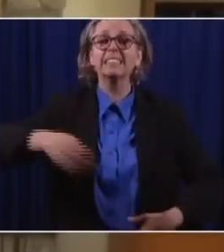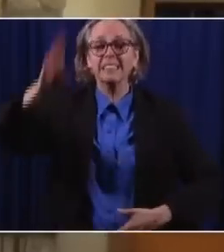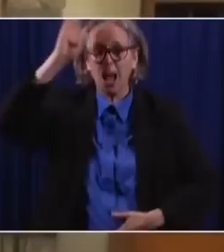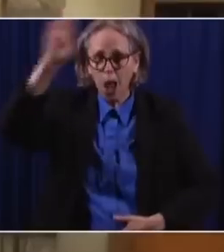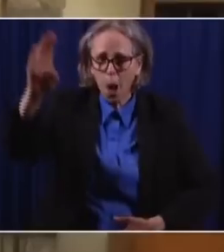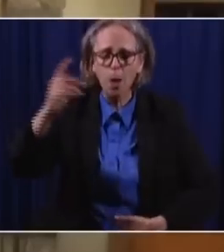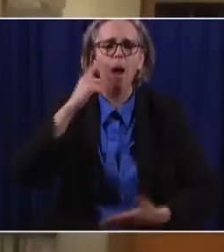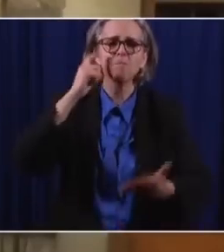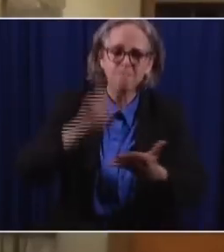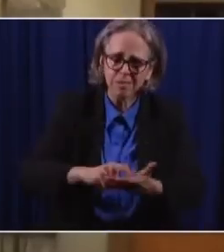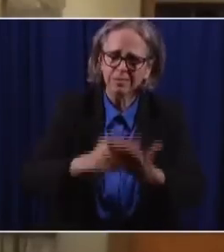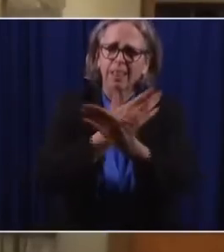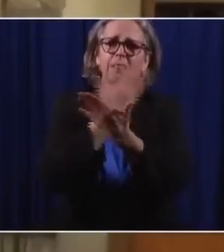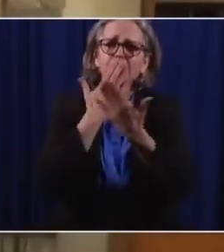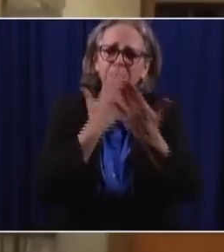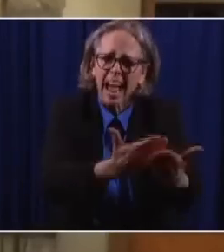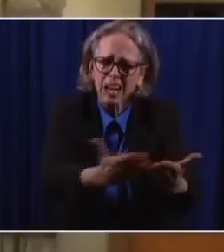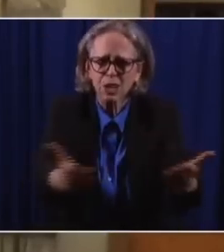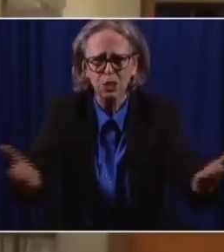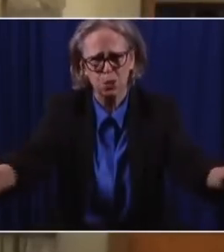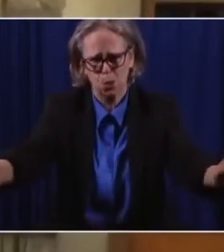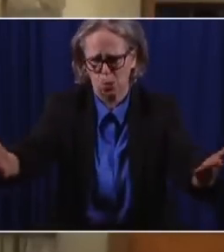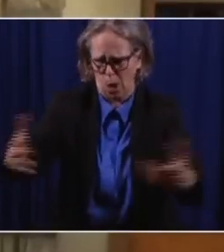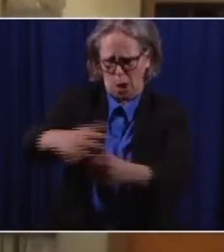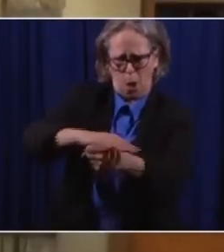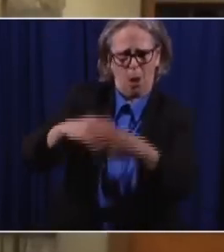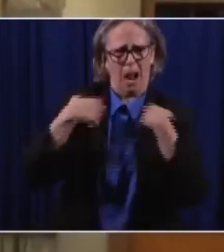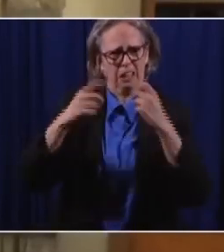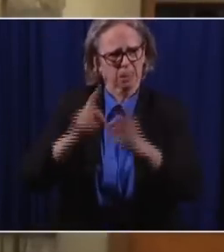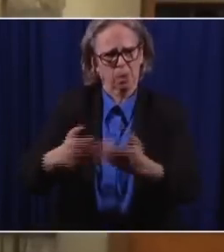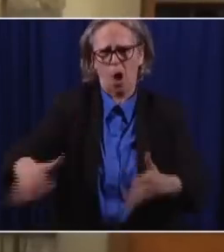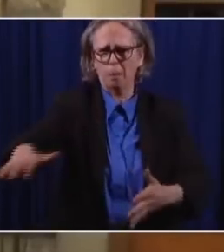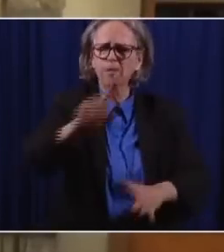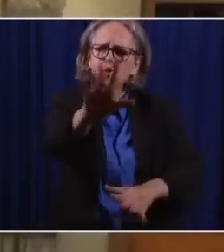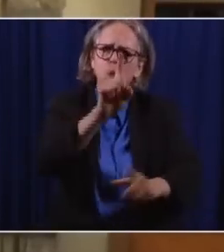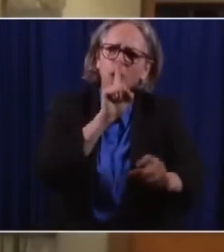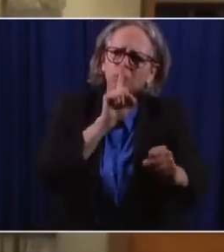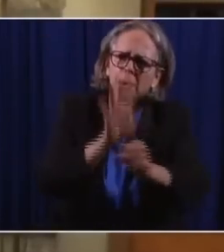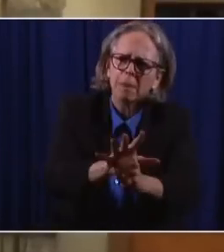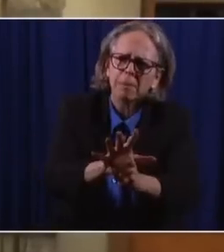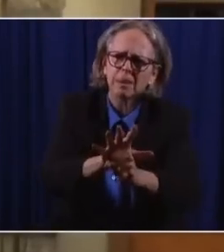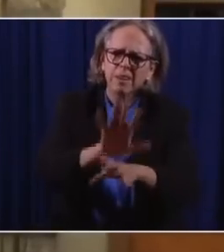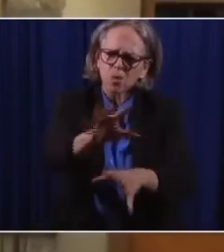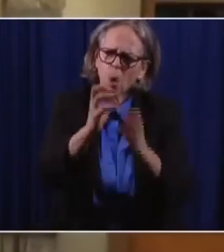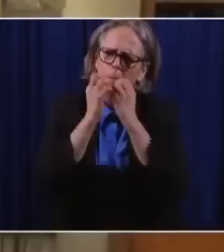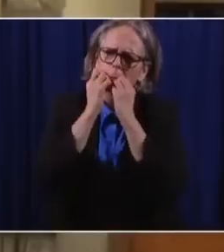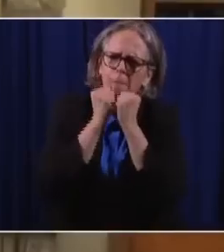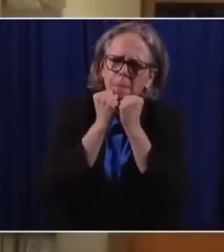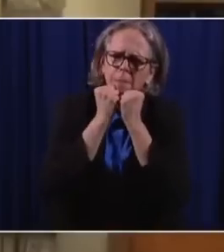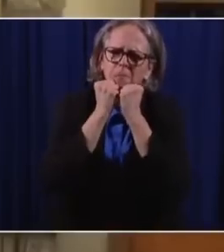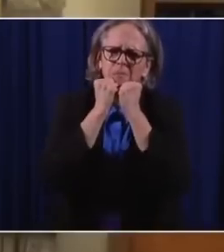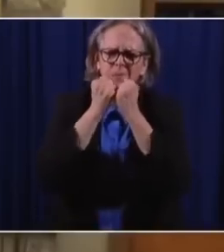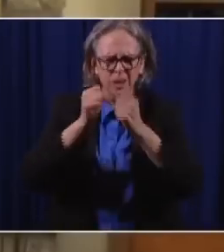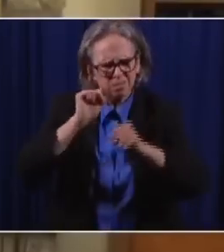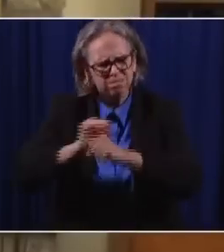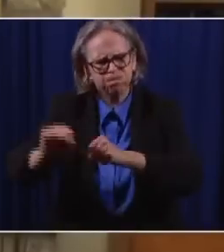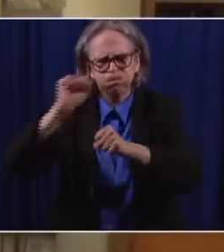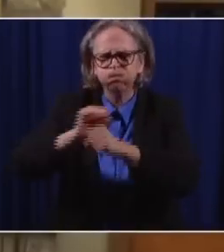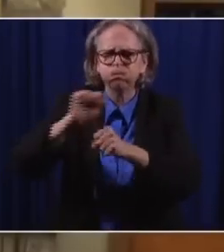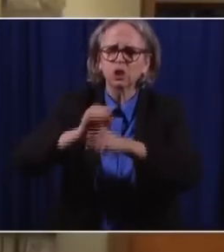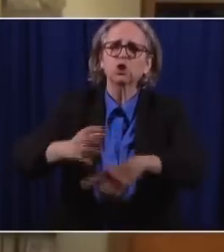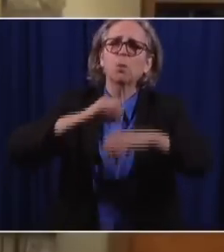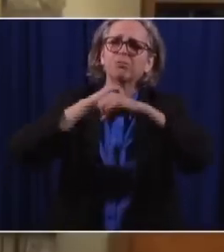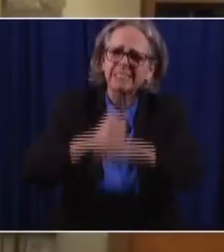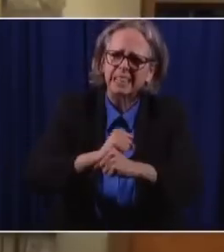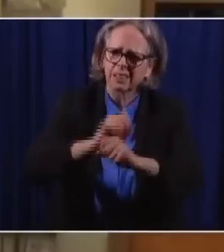They're dedicated and committed and care passionately about protecting all of us in Ohio. I'm grateful for